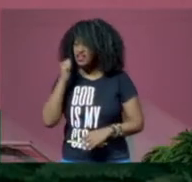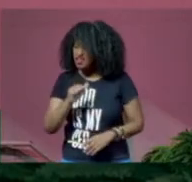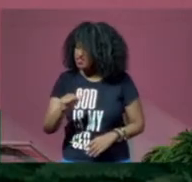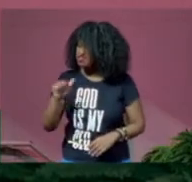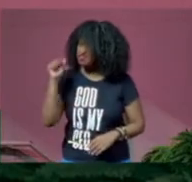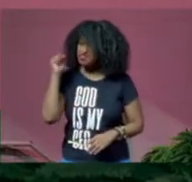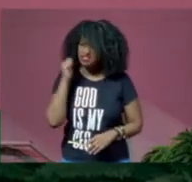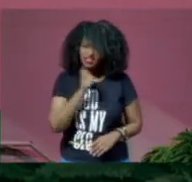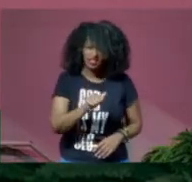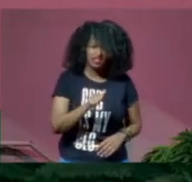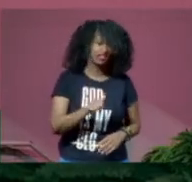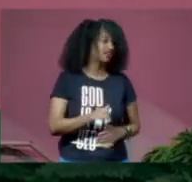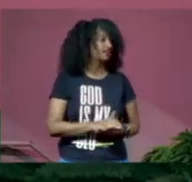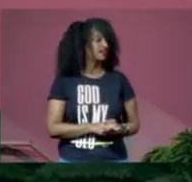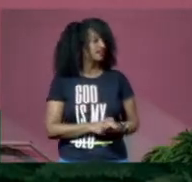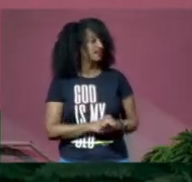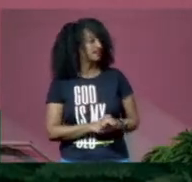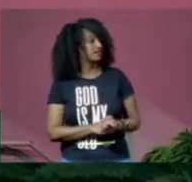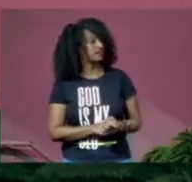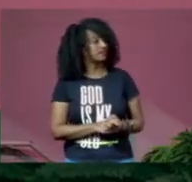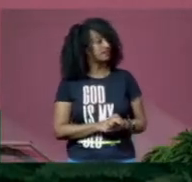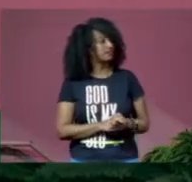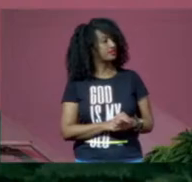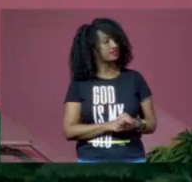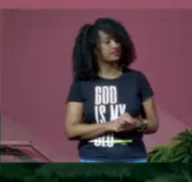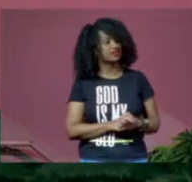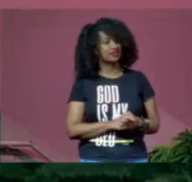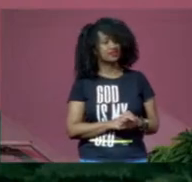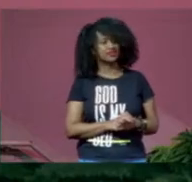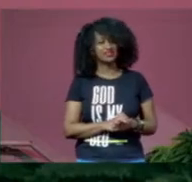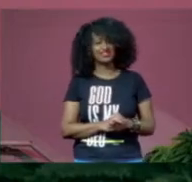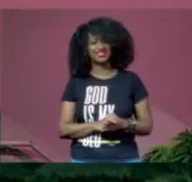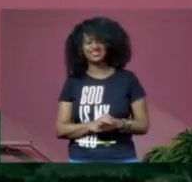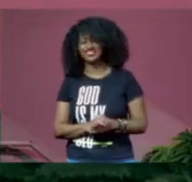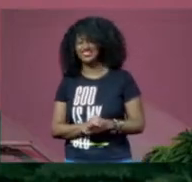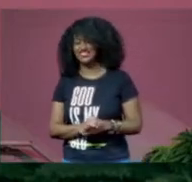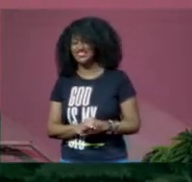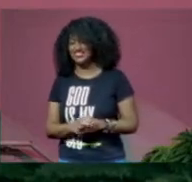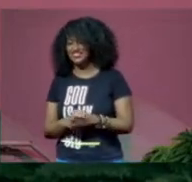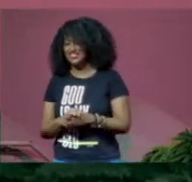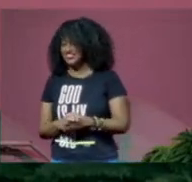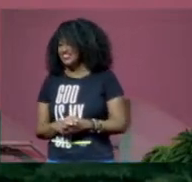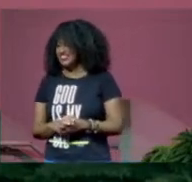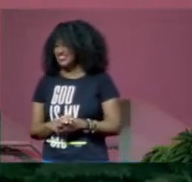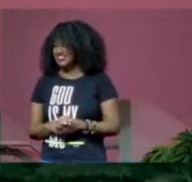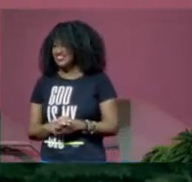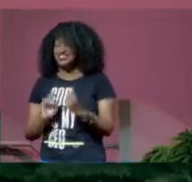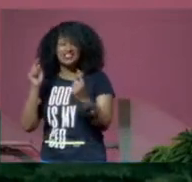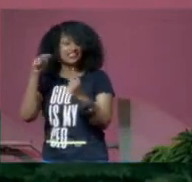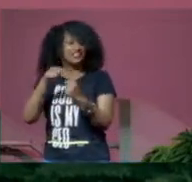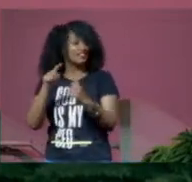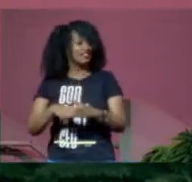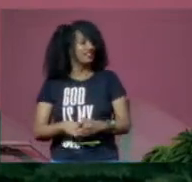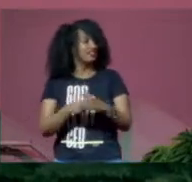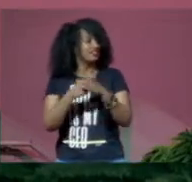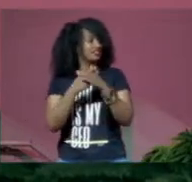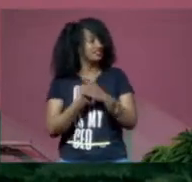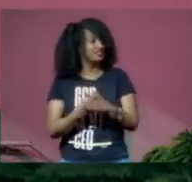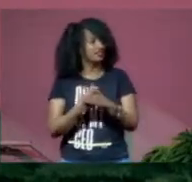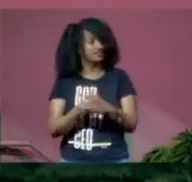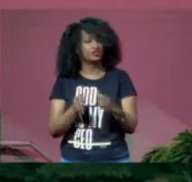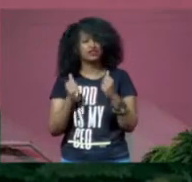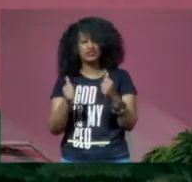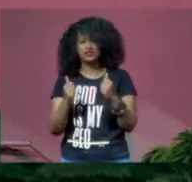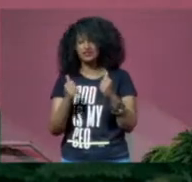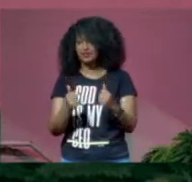every day. Until I got old enough to drive myself to school, to 5 o'clock prayer